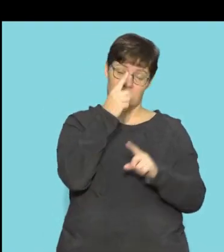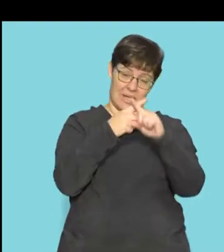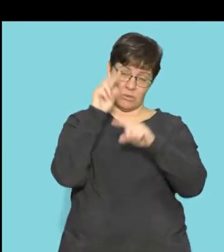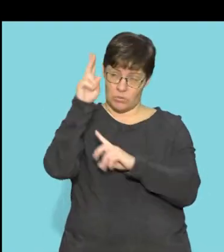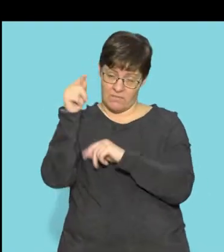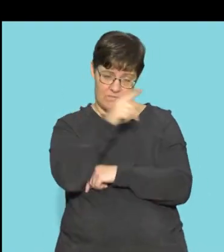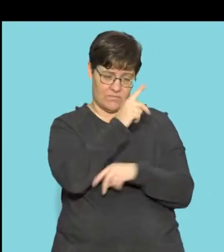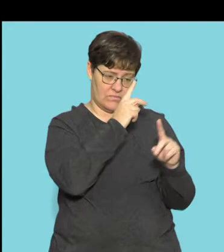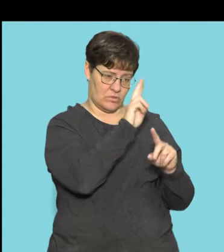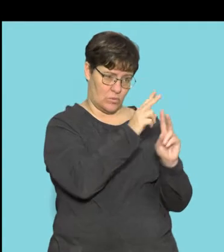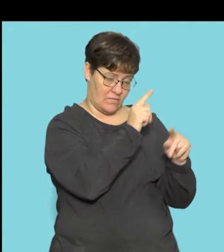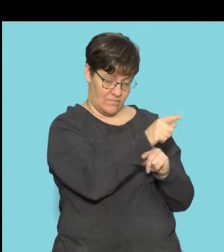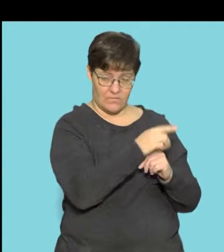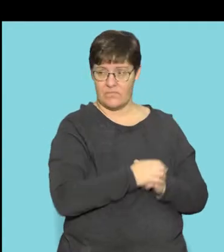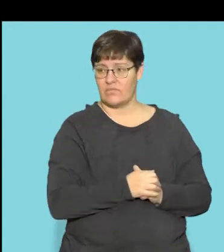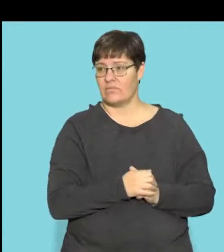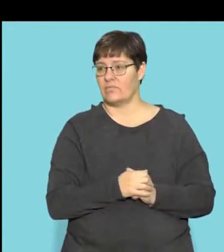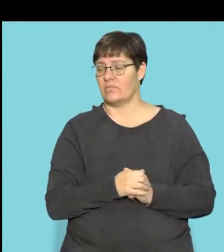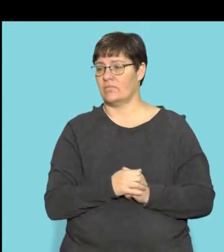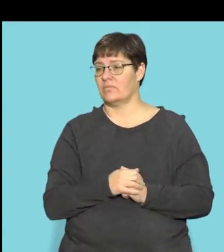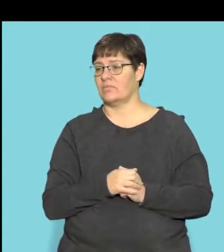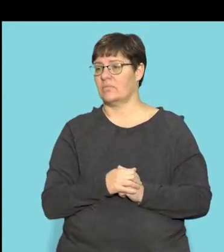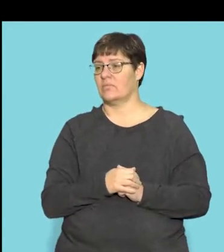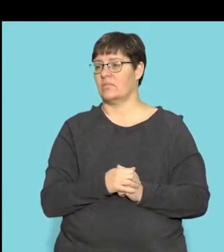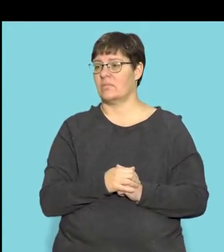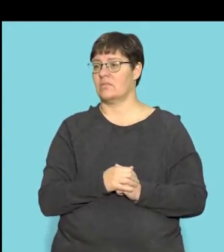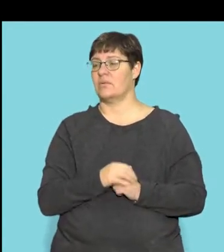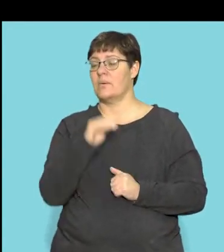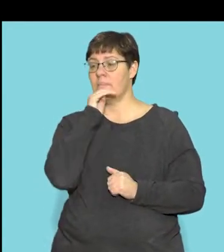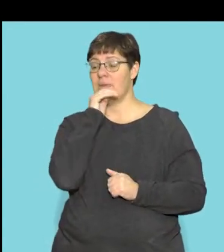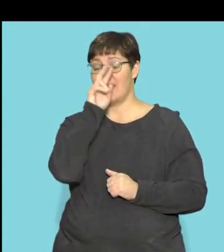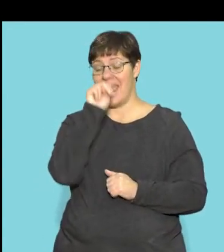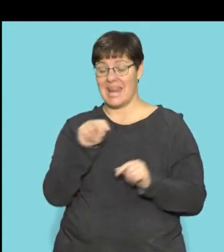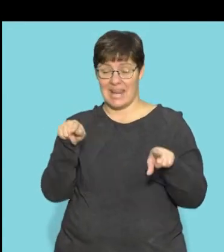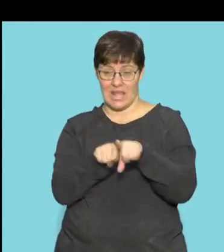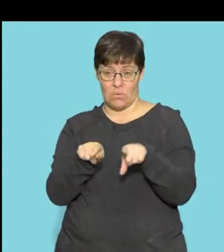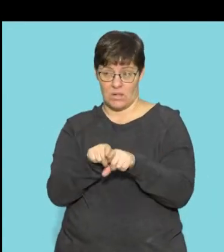me just quickly verify that. So it means my n will be equals to,